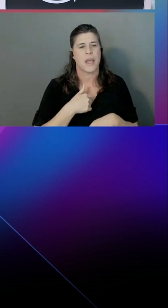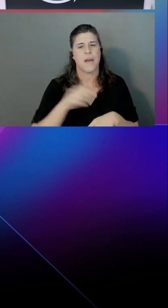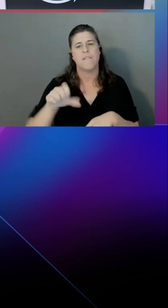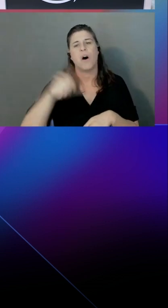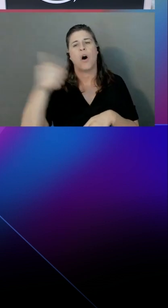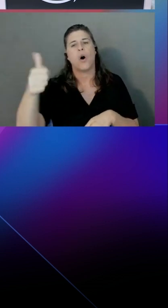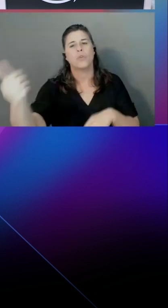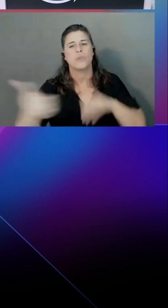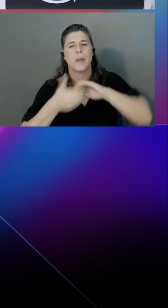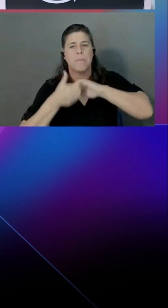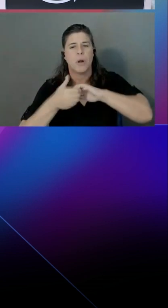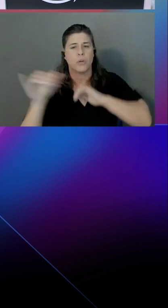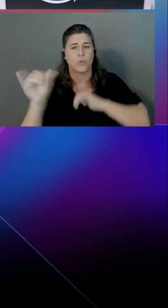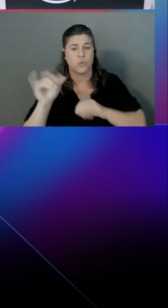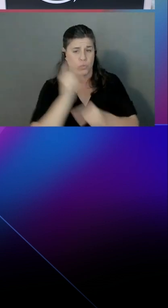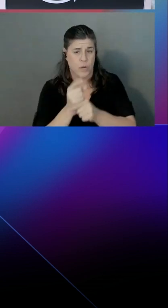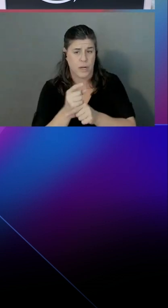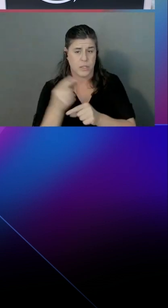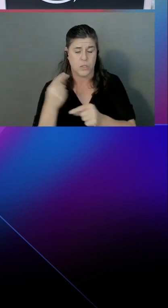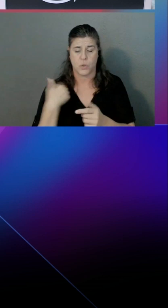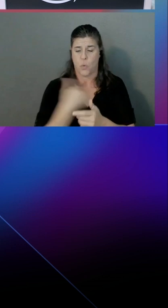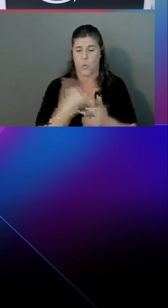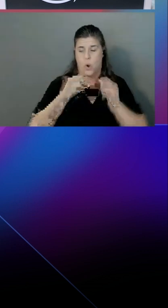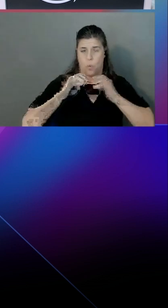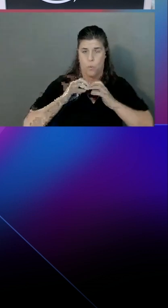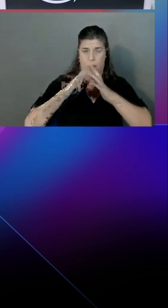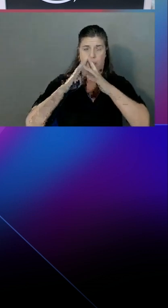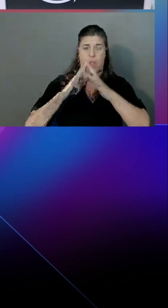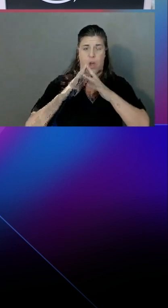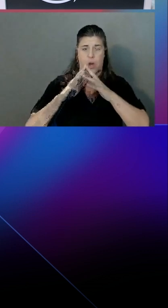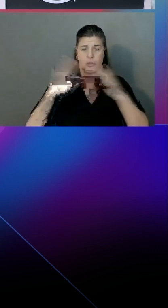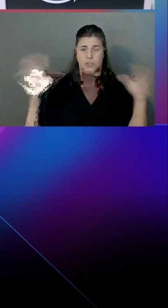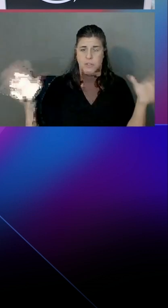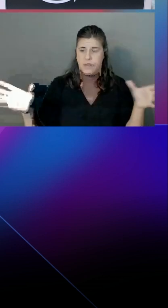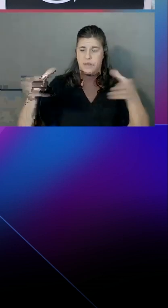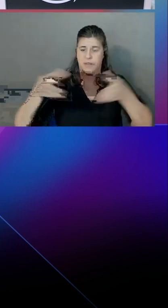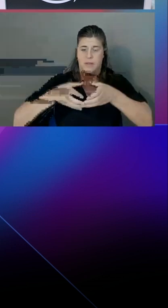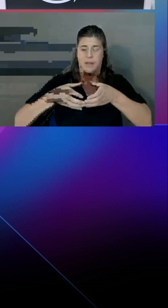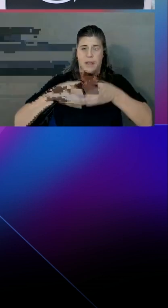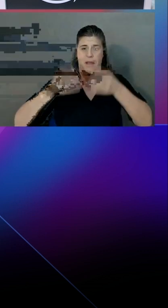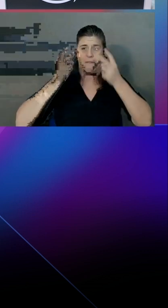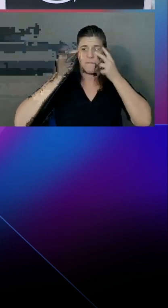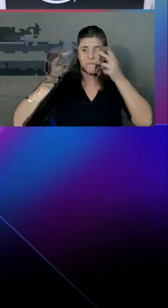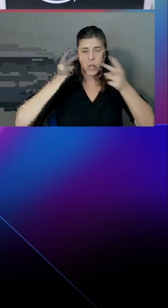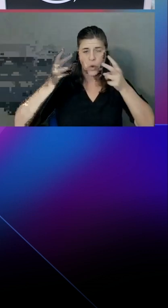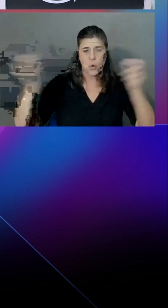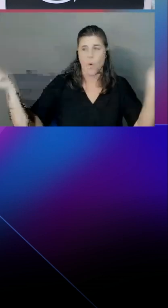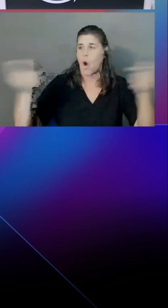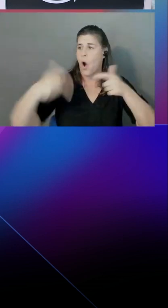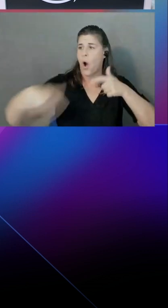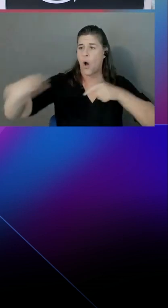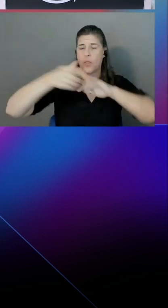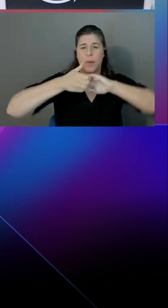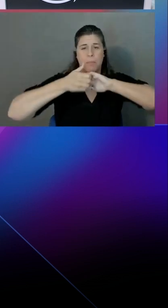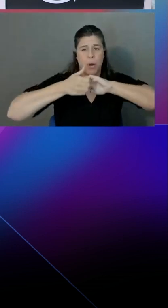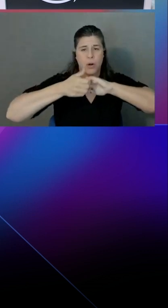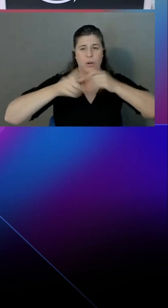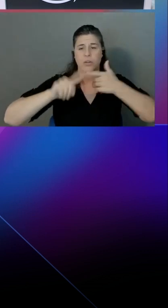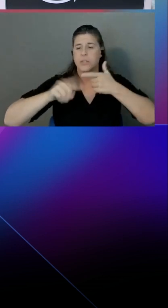So what we launched is an aggregate view of all the partners and the services that we